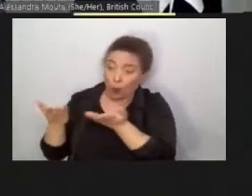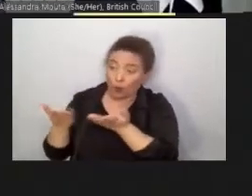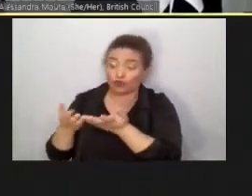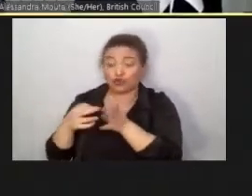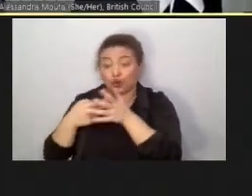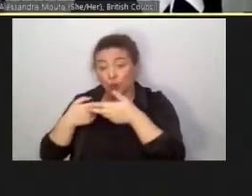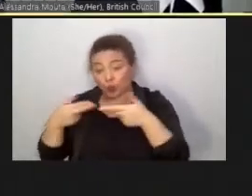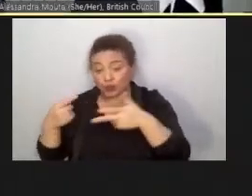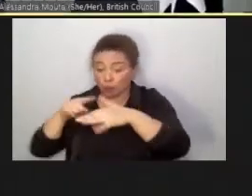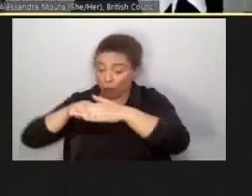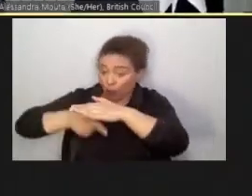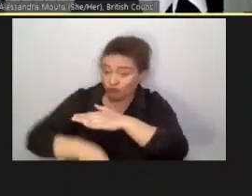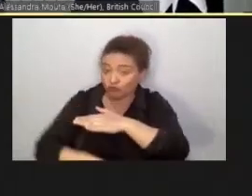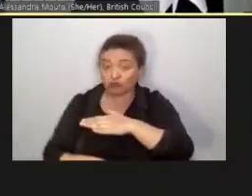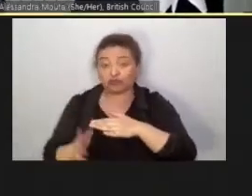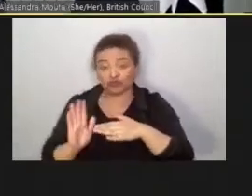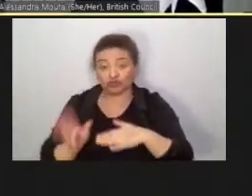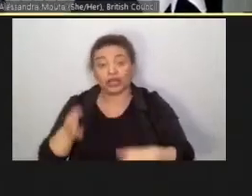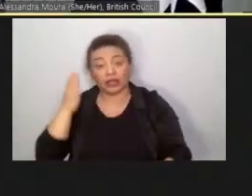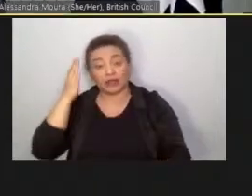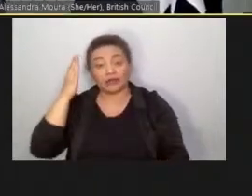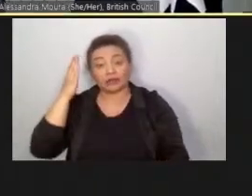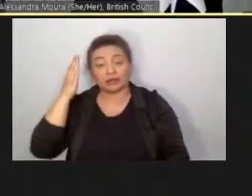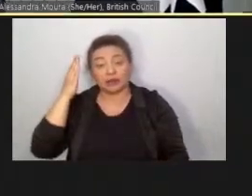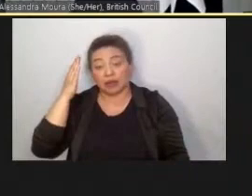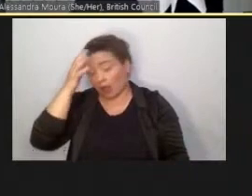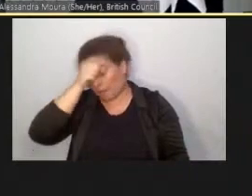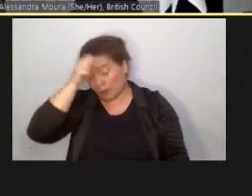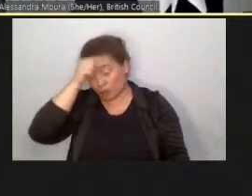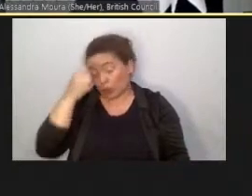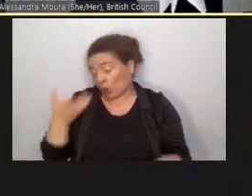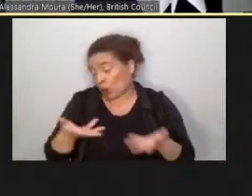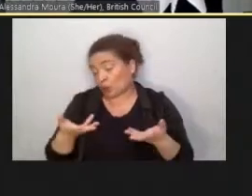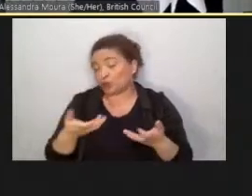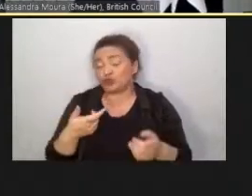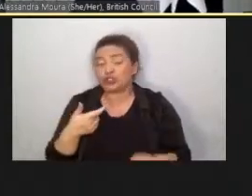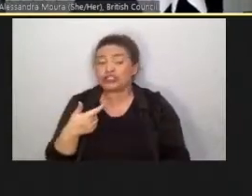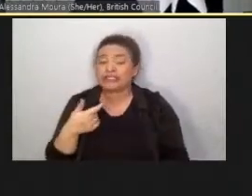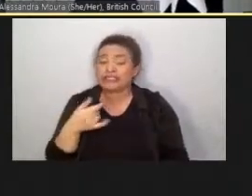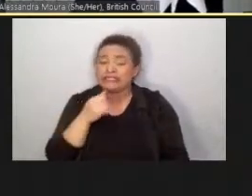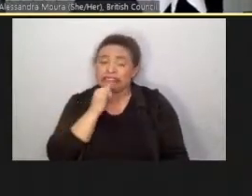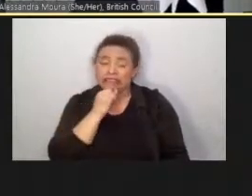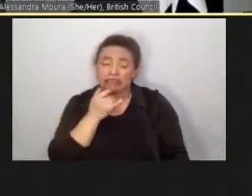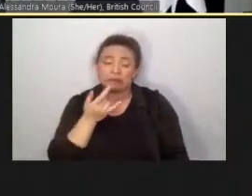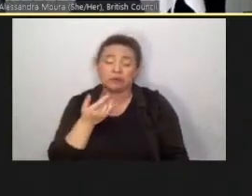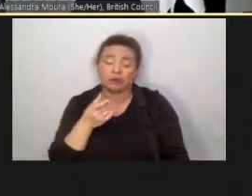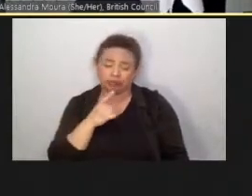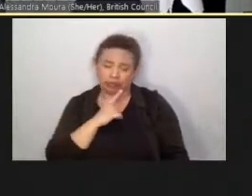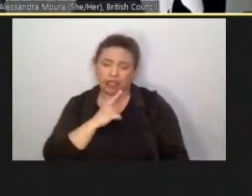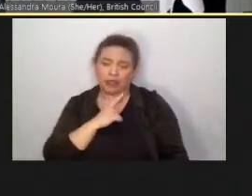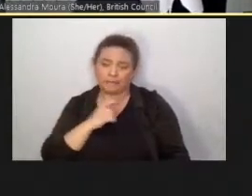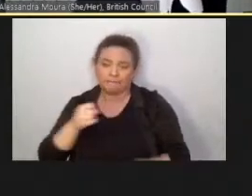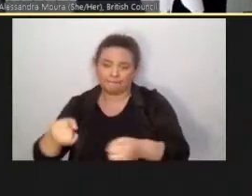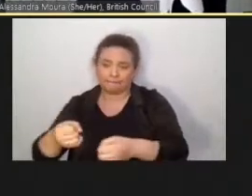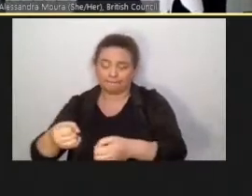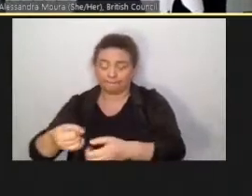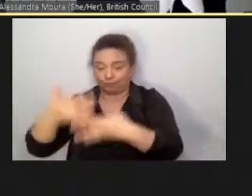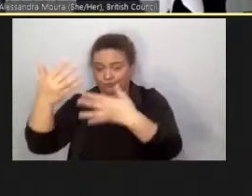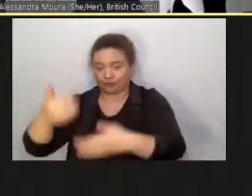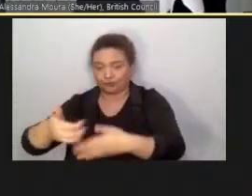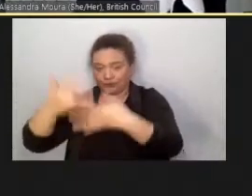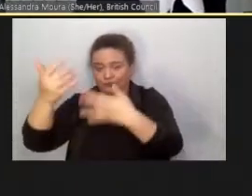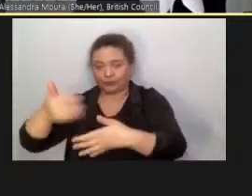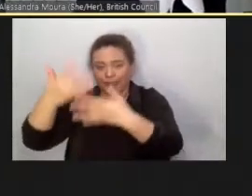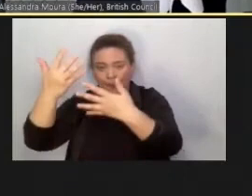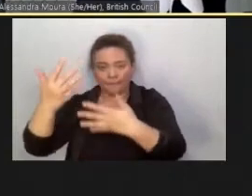The same, I guess. I do have some comments here on the chat. Seems like when they reflect